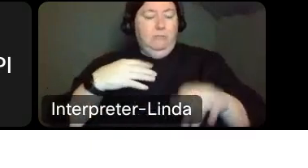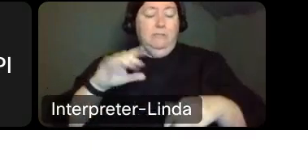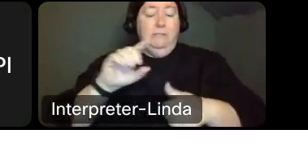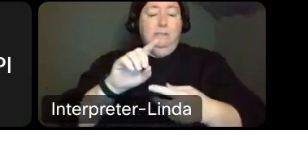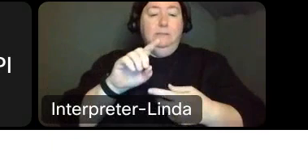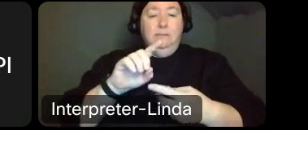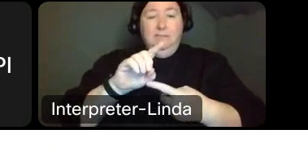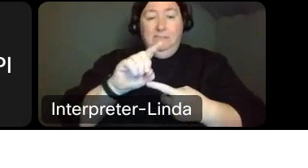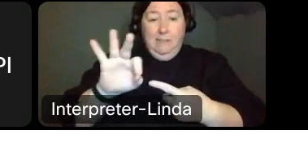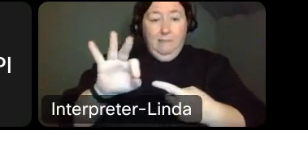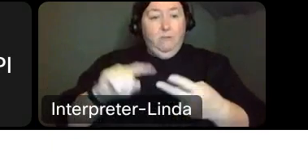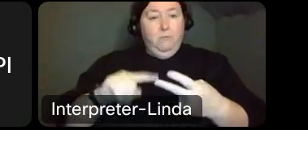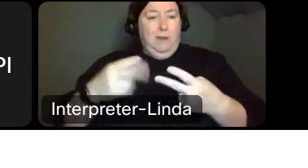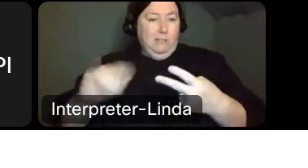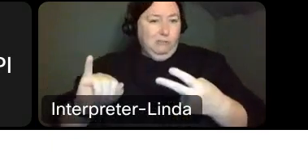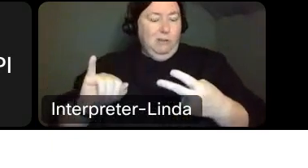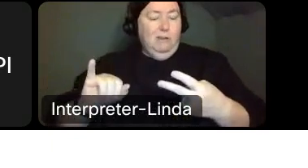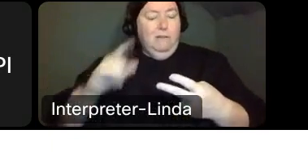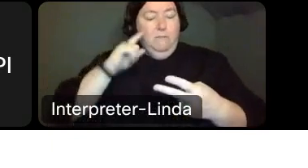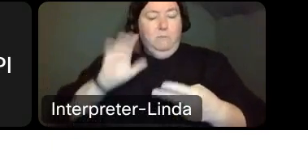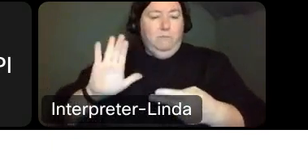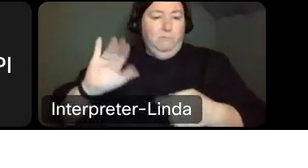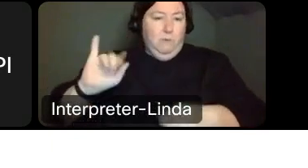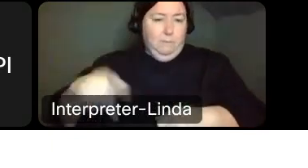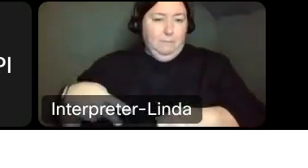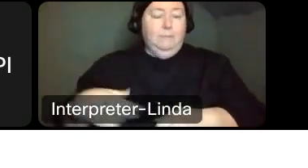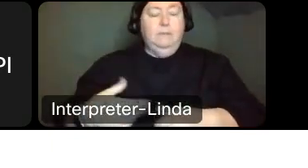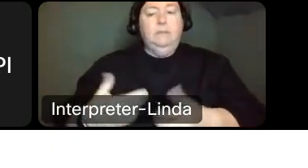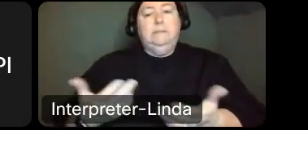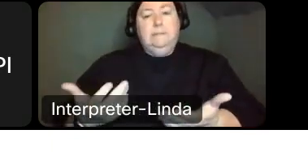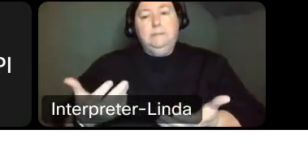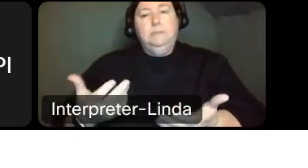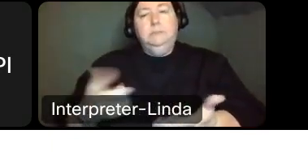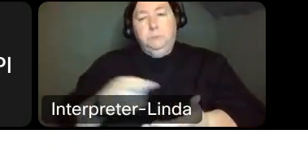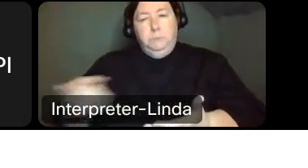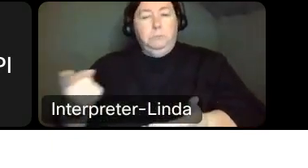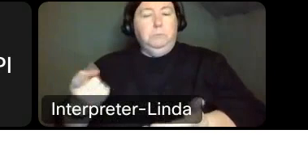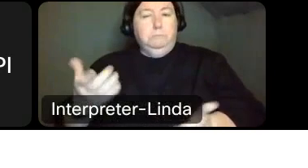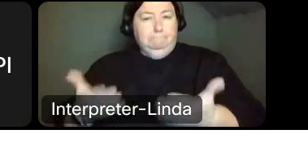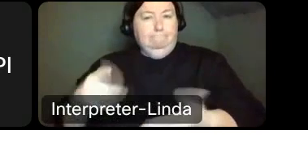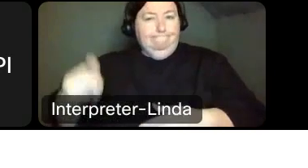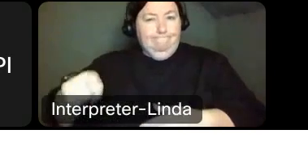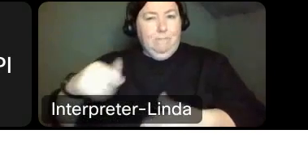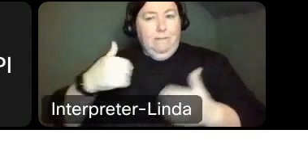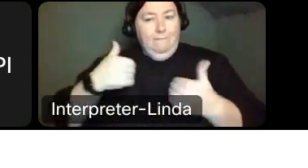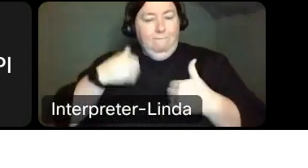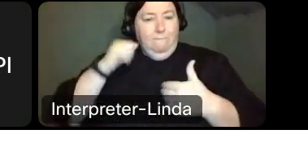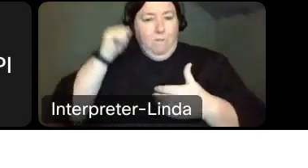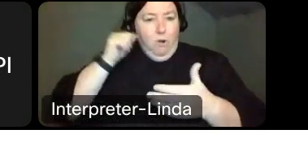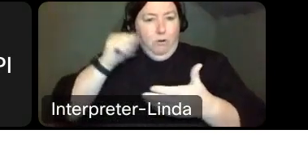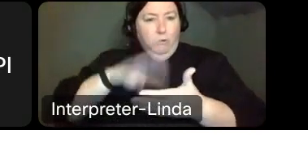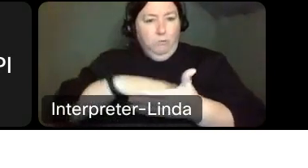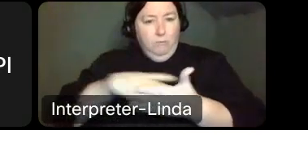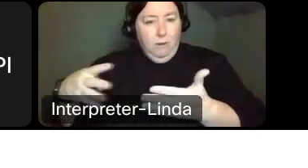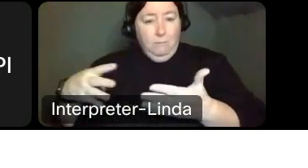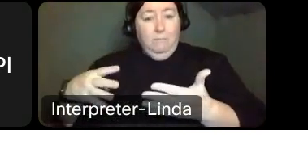eligibility on their IEP. So you will likely need to have an audiogram